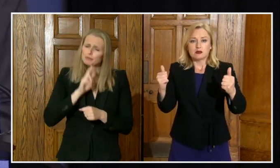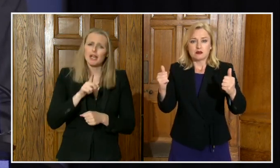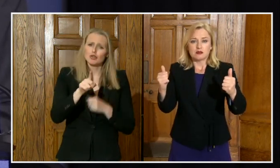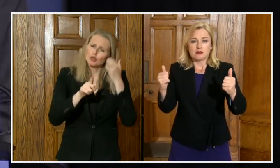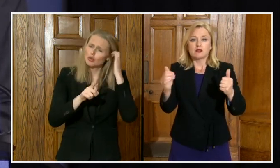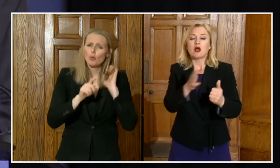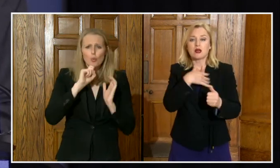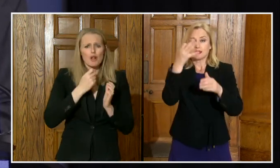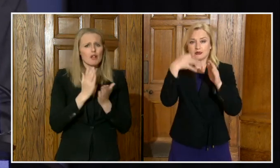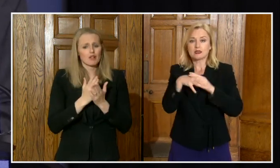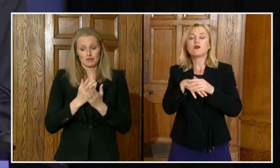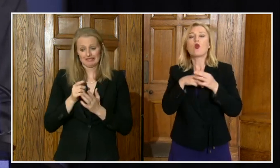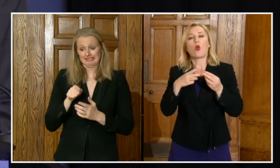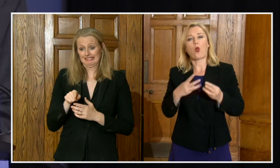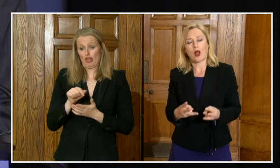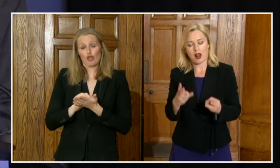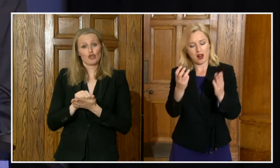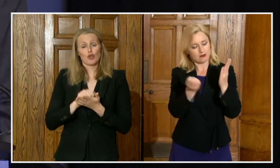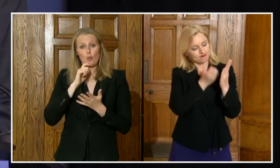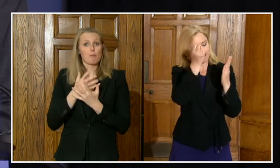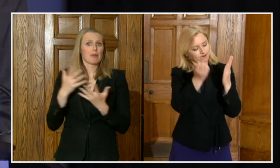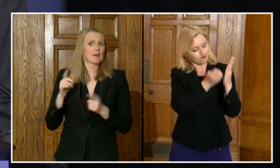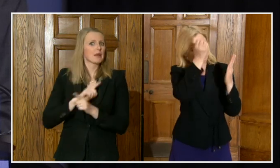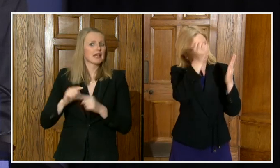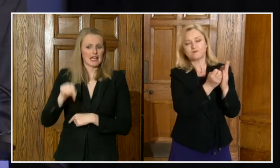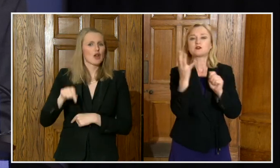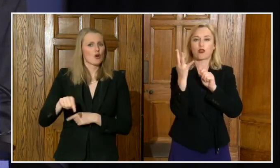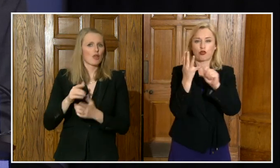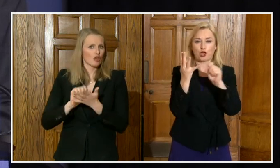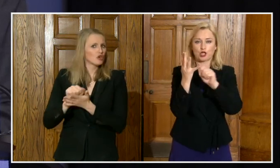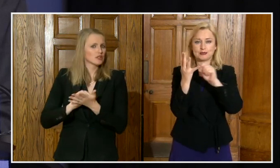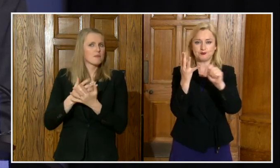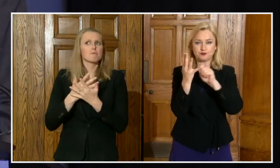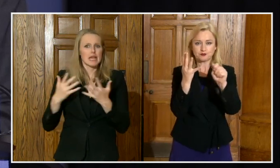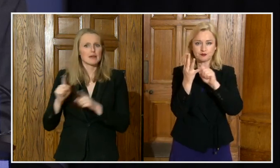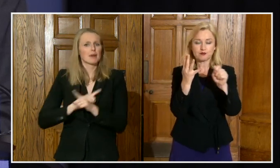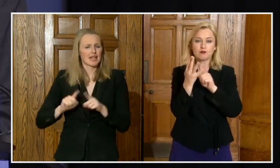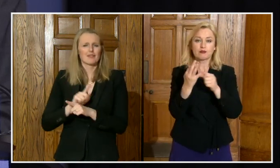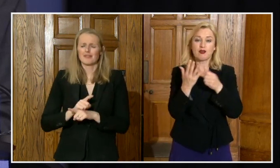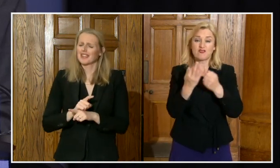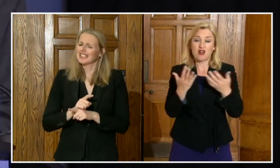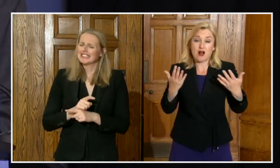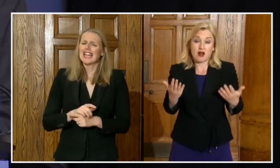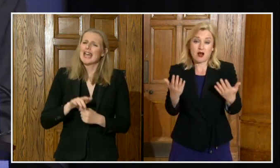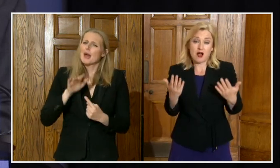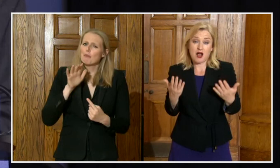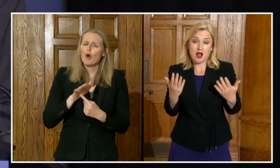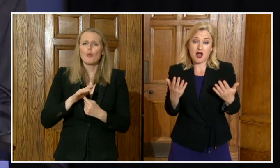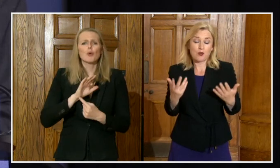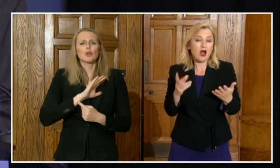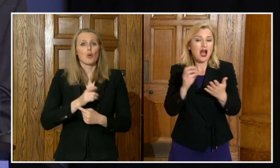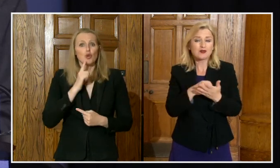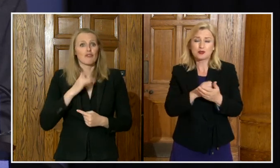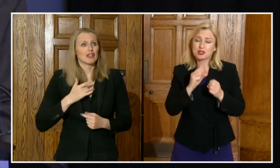said, an executive meeting on Thursday, but we just need to ensure that we don't give mixed